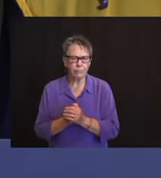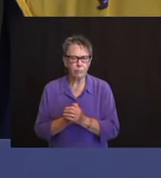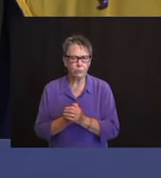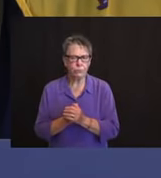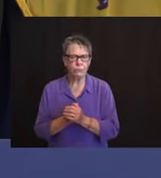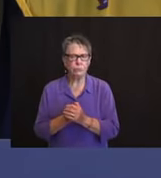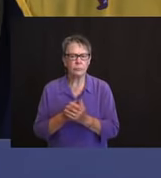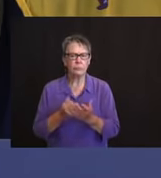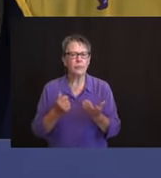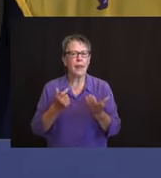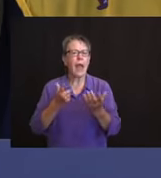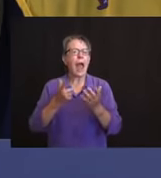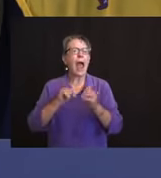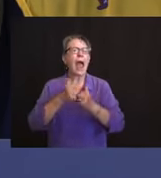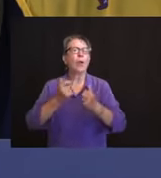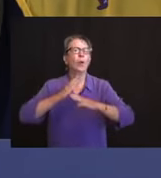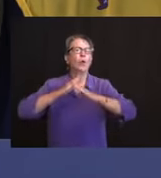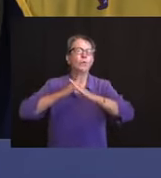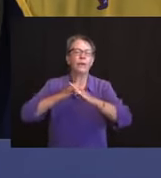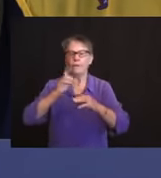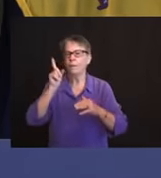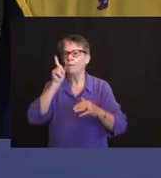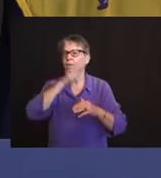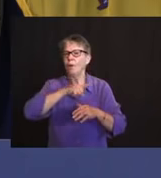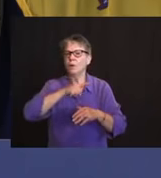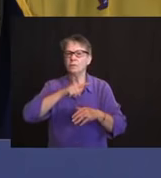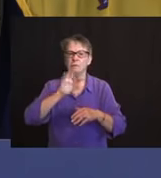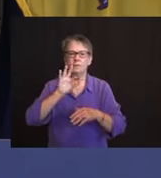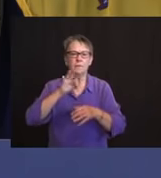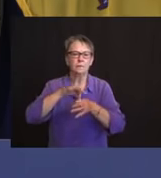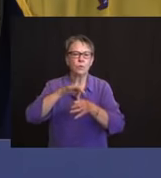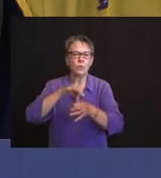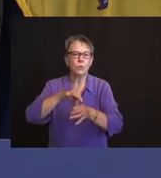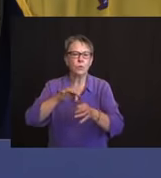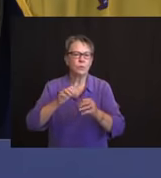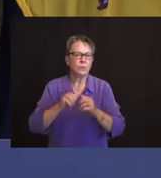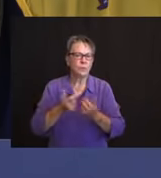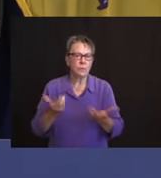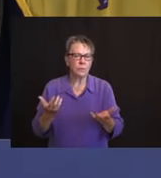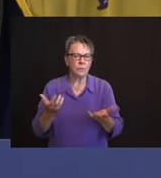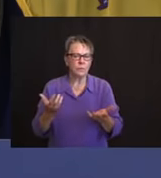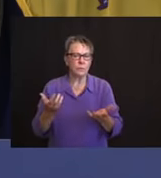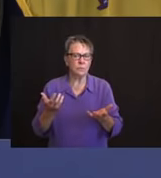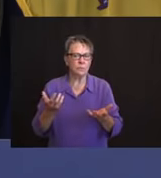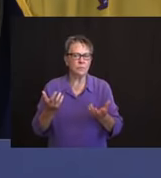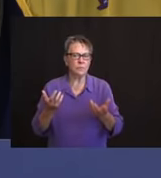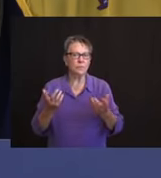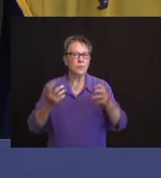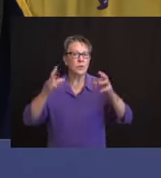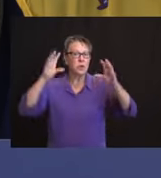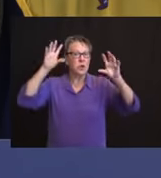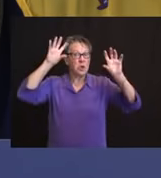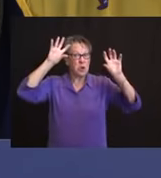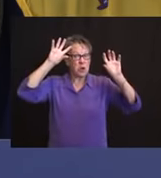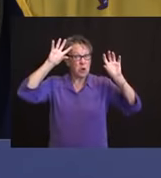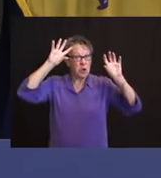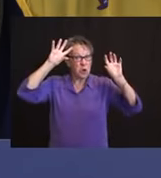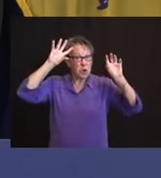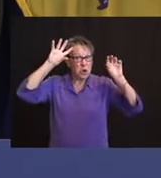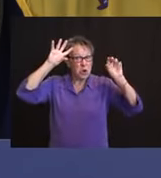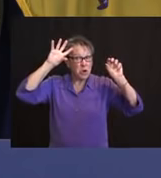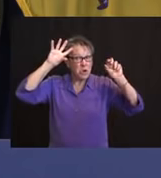something that the president actually just tweeted about as well. He said if people are well enough to go out and protest and riot, he said they could go vote and keep the election honest. So